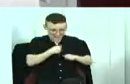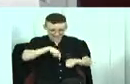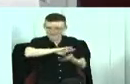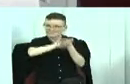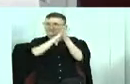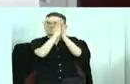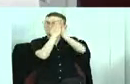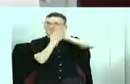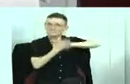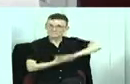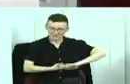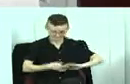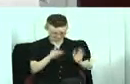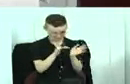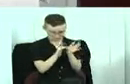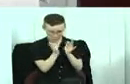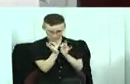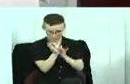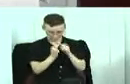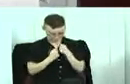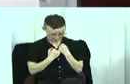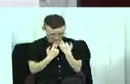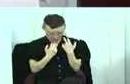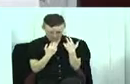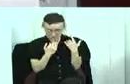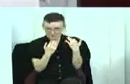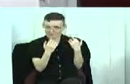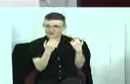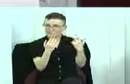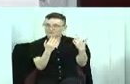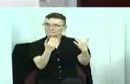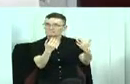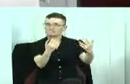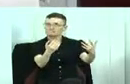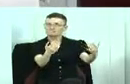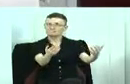embodiments of Jesus that you've called each of us to be.